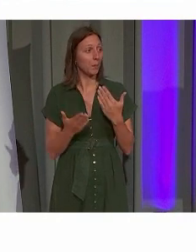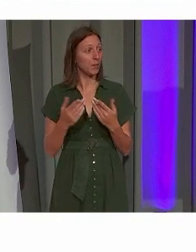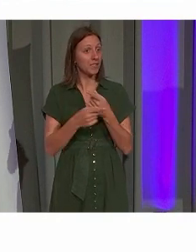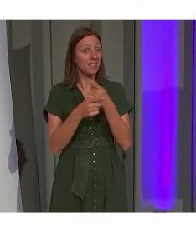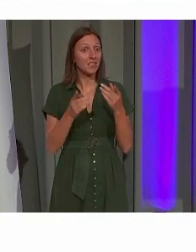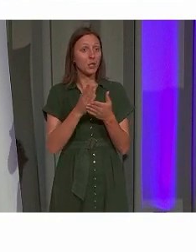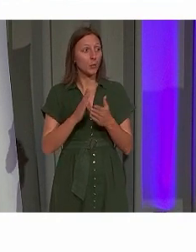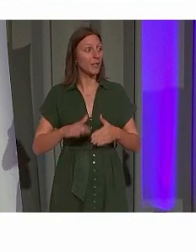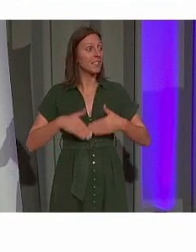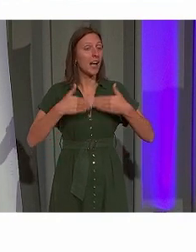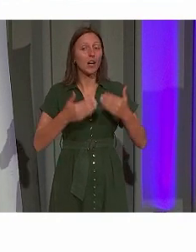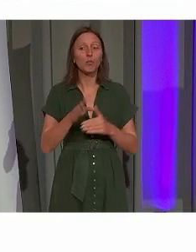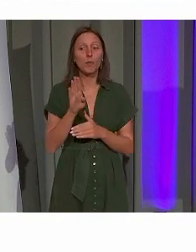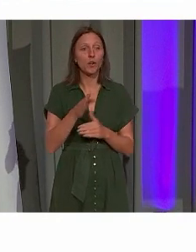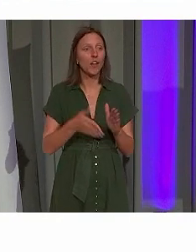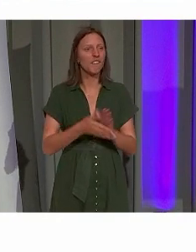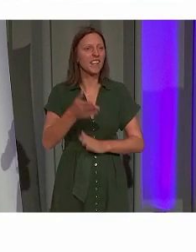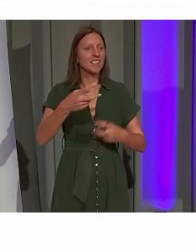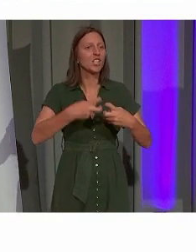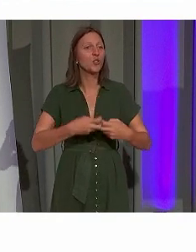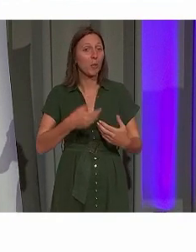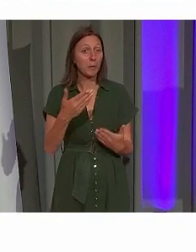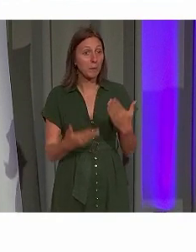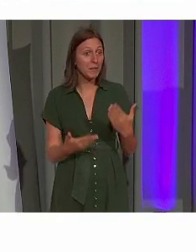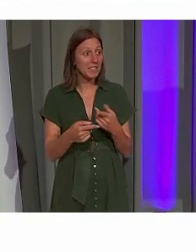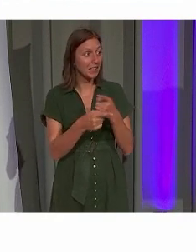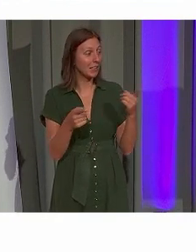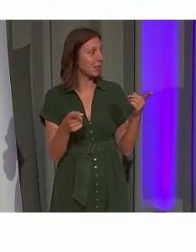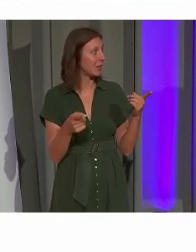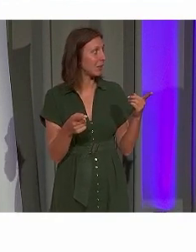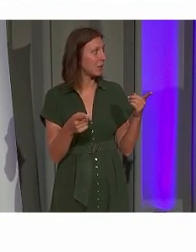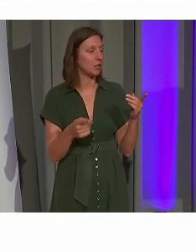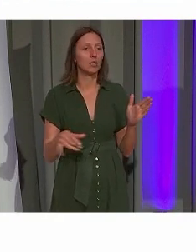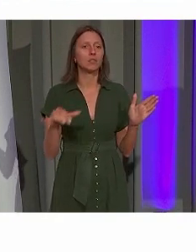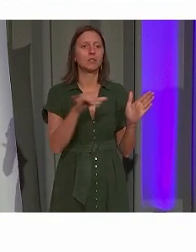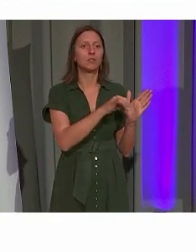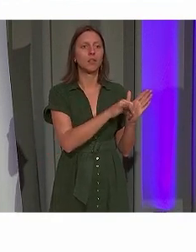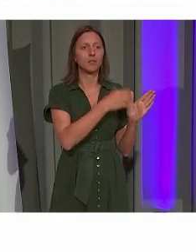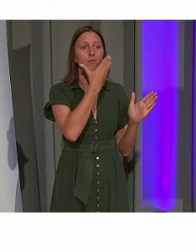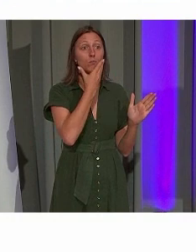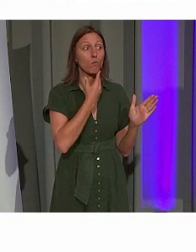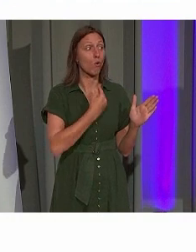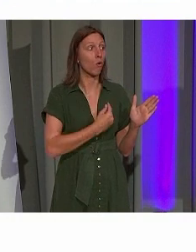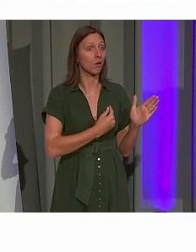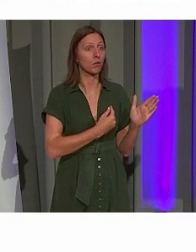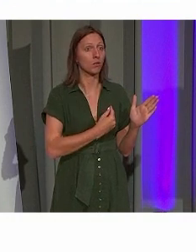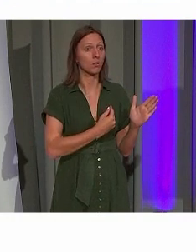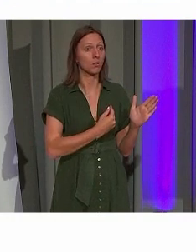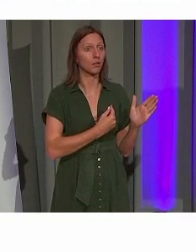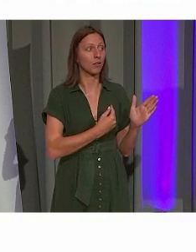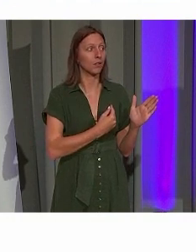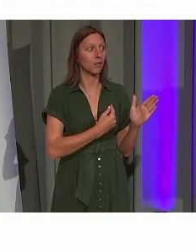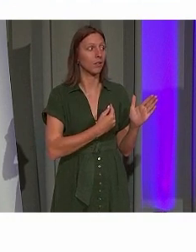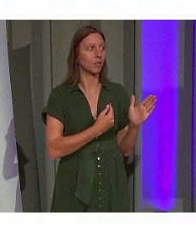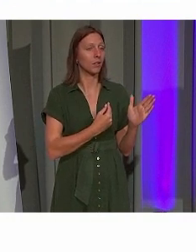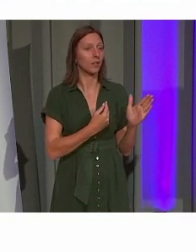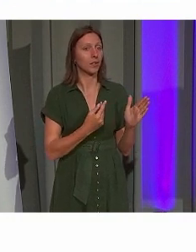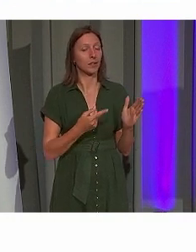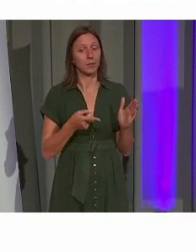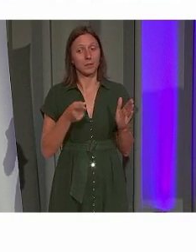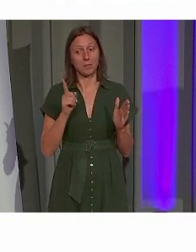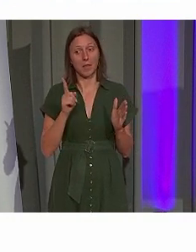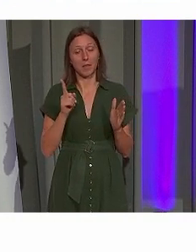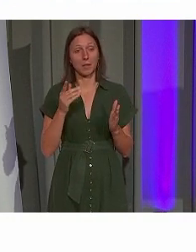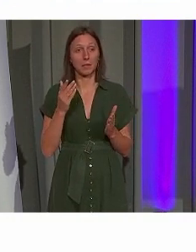perhaps you arrived in Bruges at the train station. However pretty our city is,